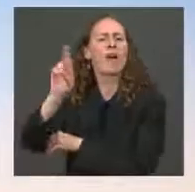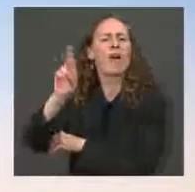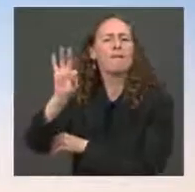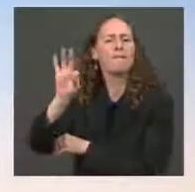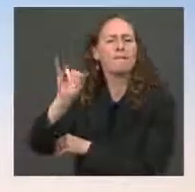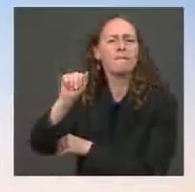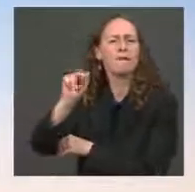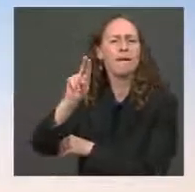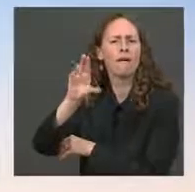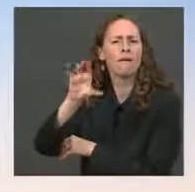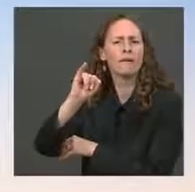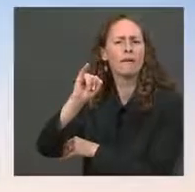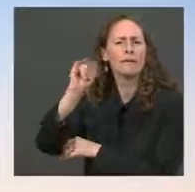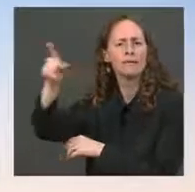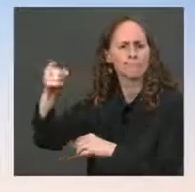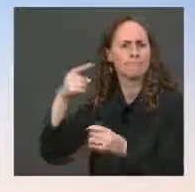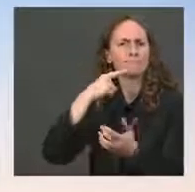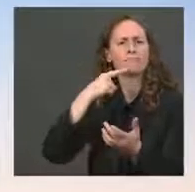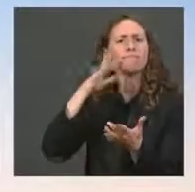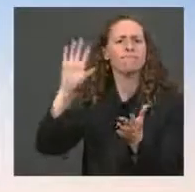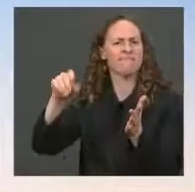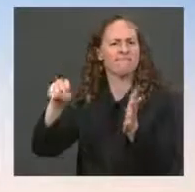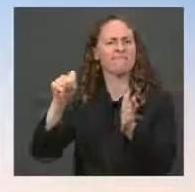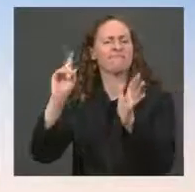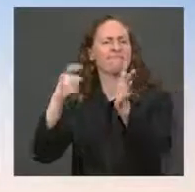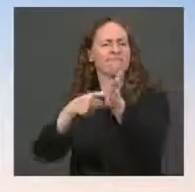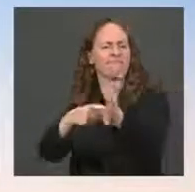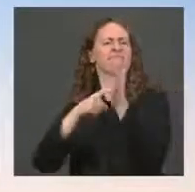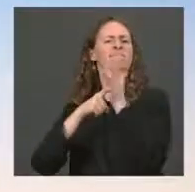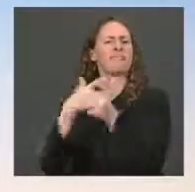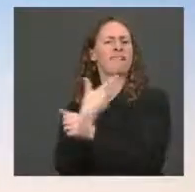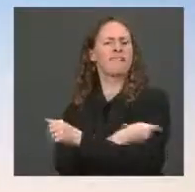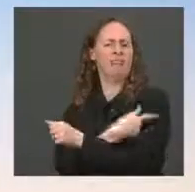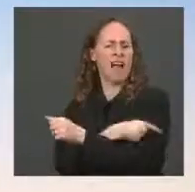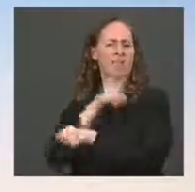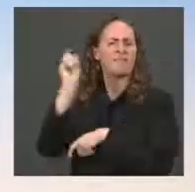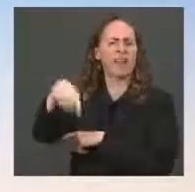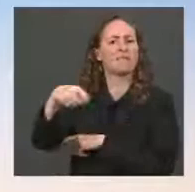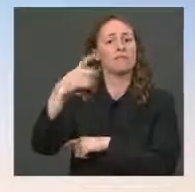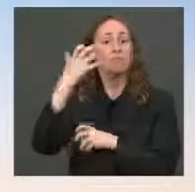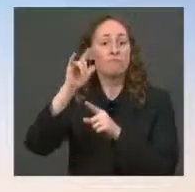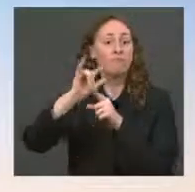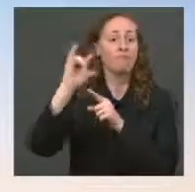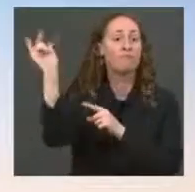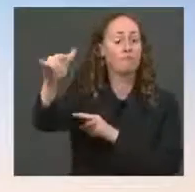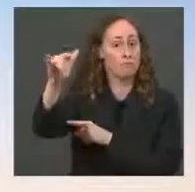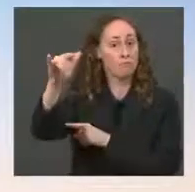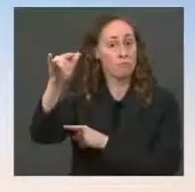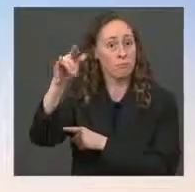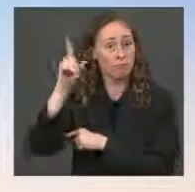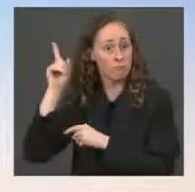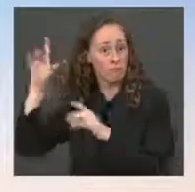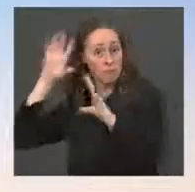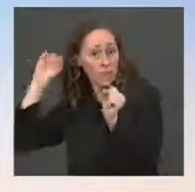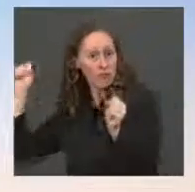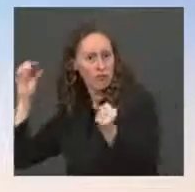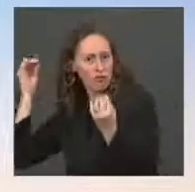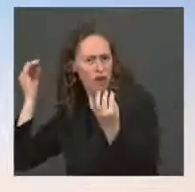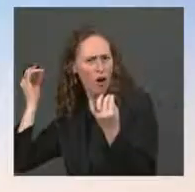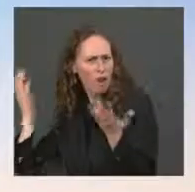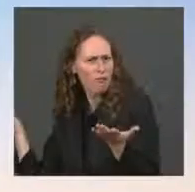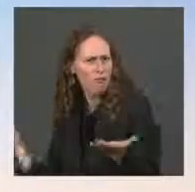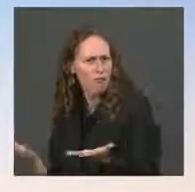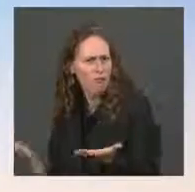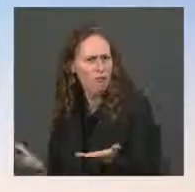air travel. Is that something the White House is actively considering? Well, I know that Jeff Zients spoke to this just a little while ago, or I should say earlier